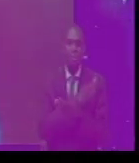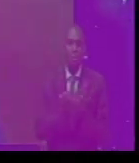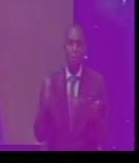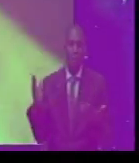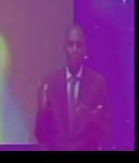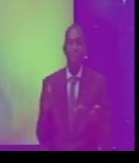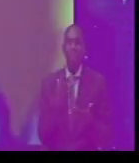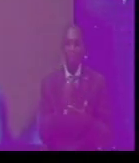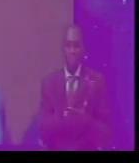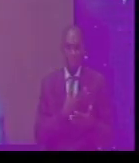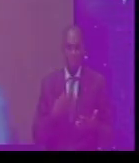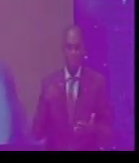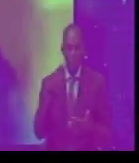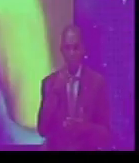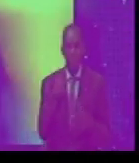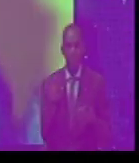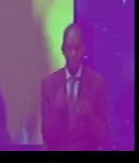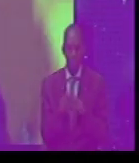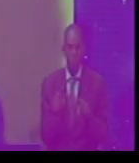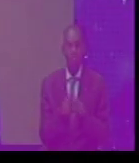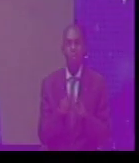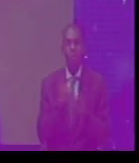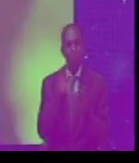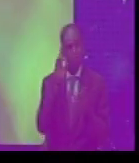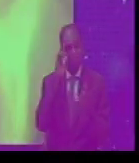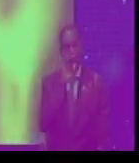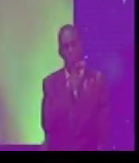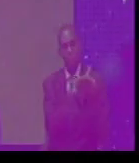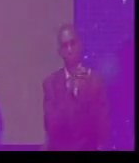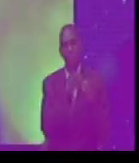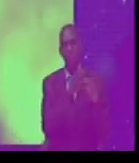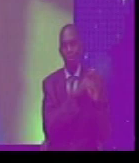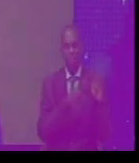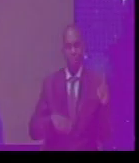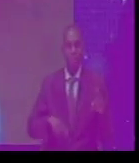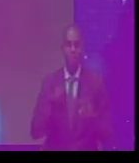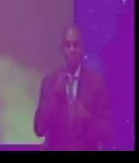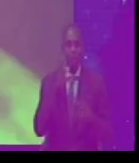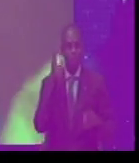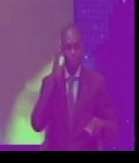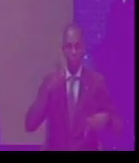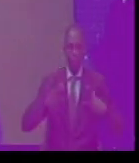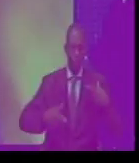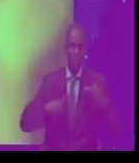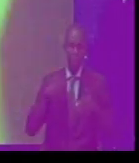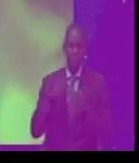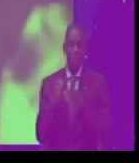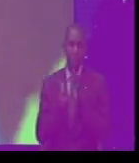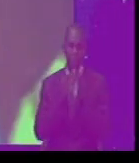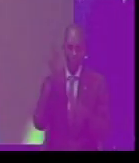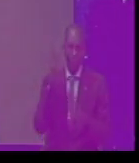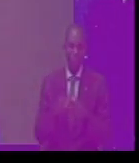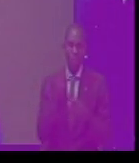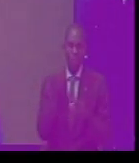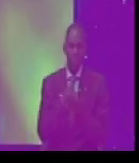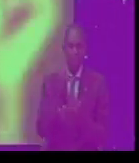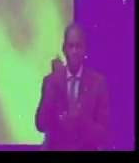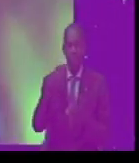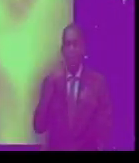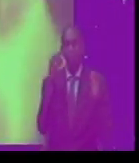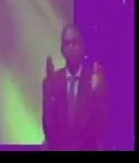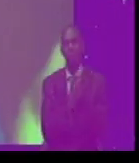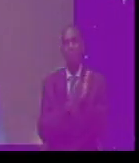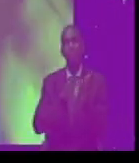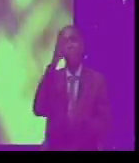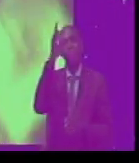again. And I'm totally healed. I'm just praising the Lord. And if you are there trusting God for anything, just have faith in God and you